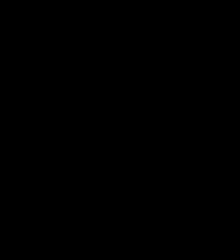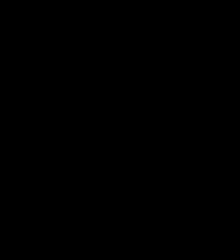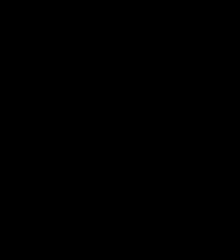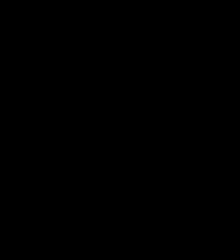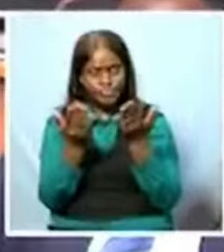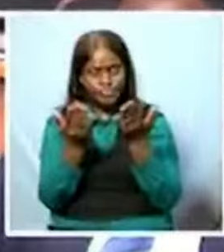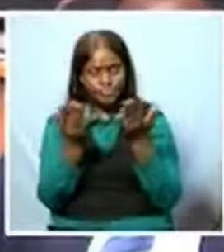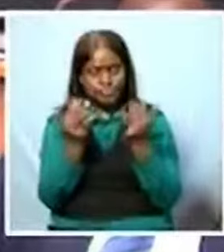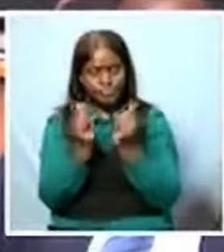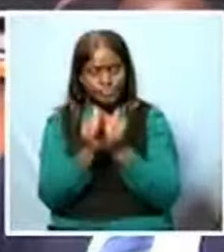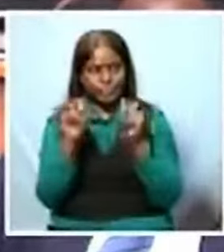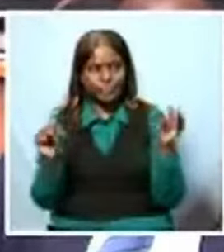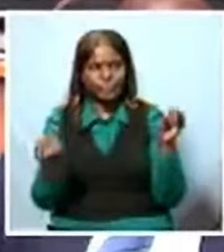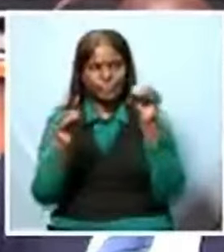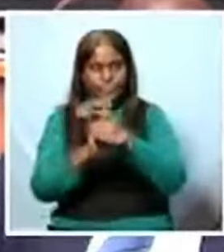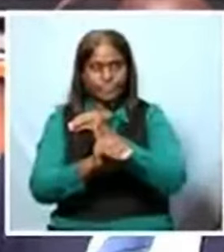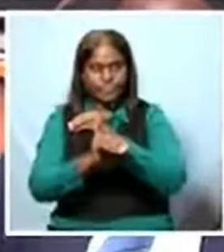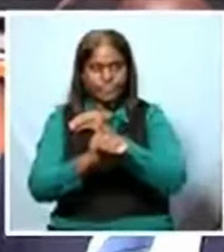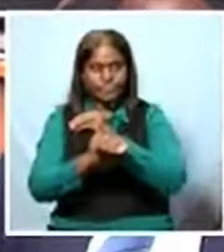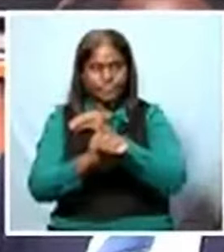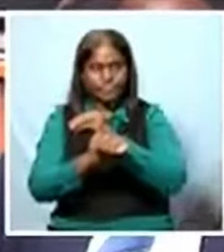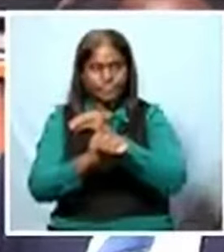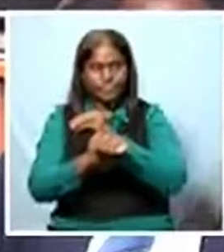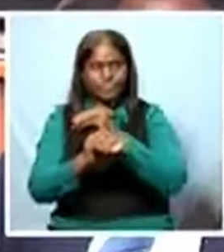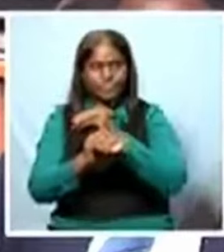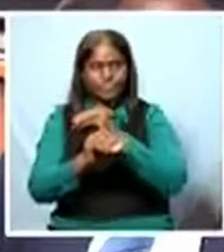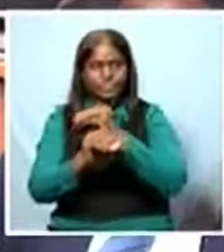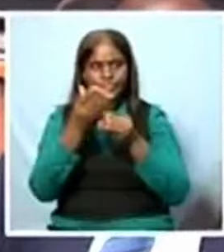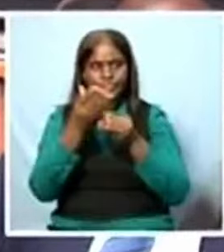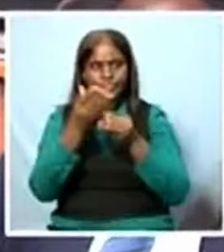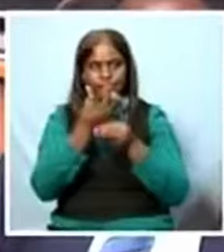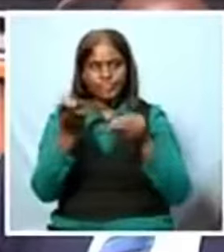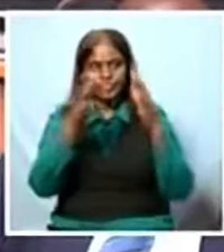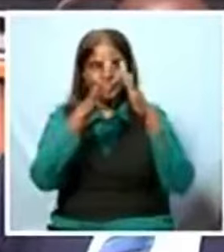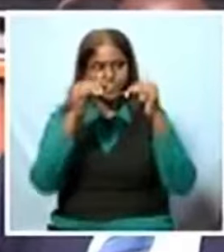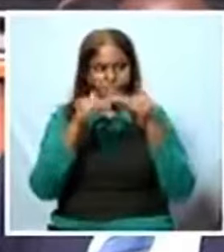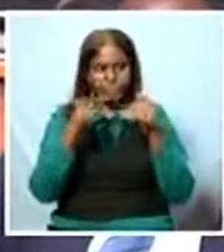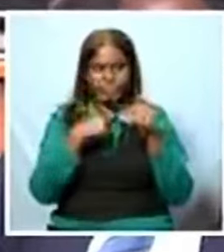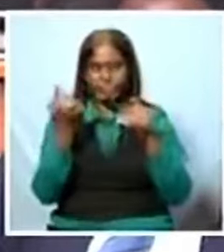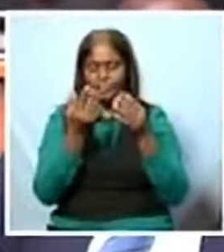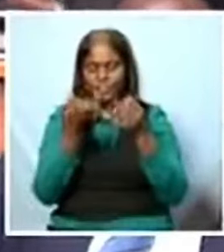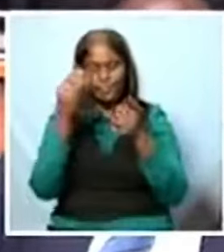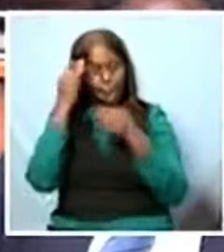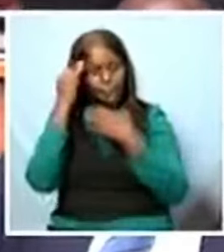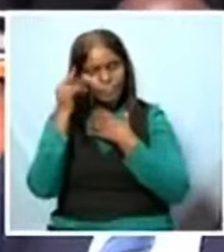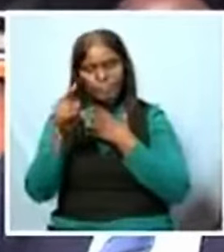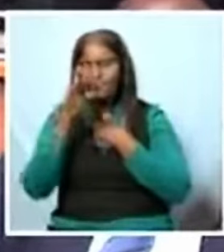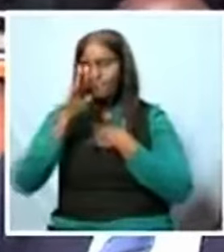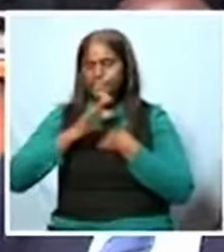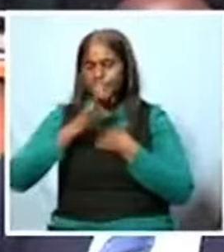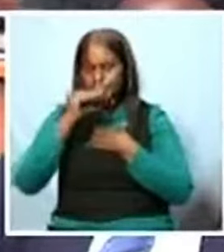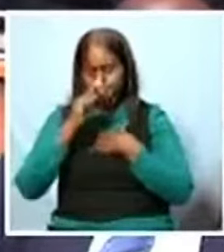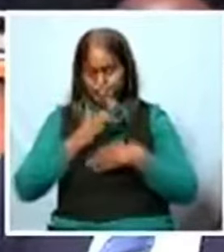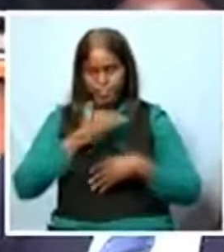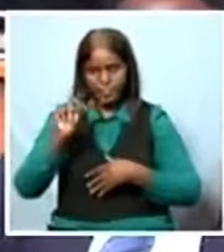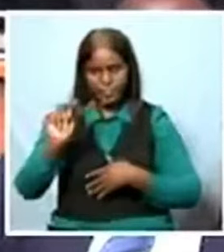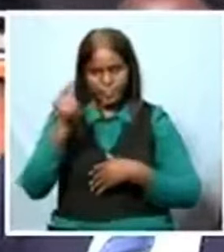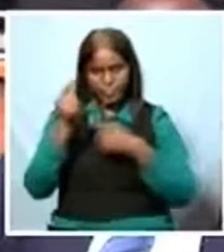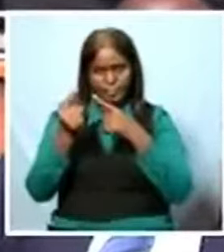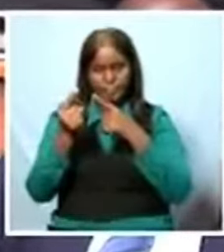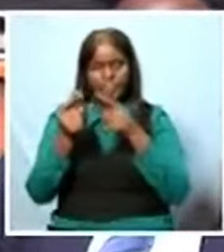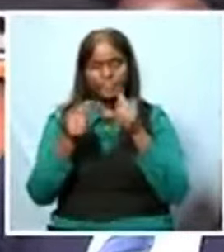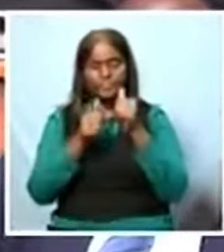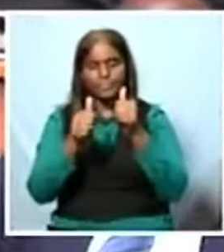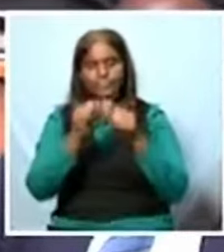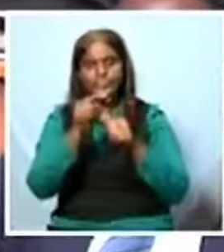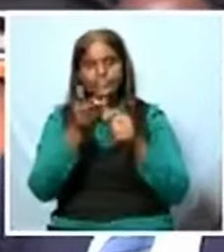of replacing the bigger majority of houses. I want to find out, Madam Speaker, as my first follow-up